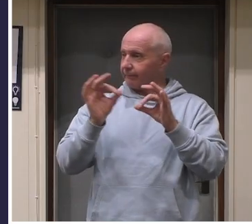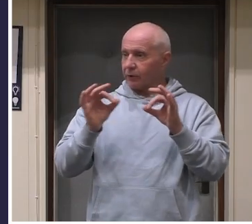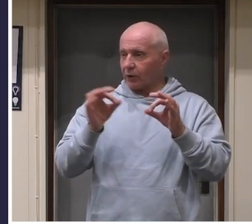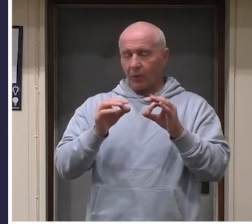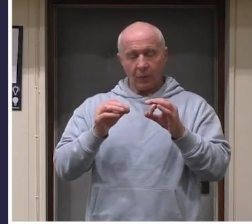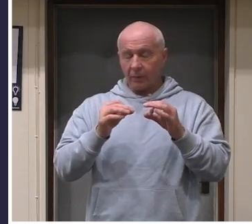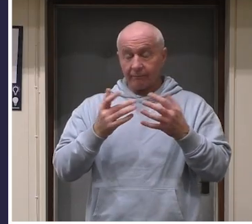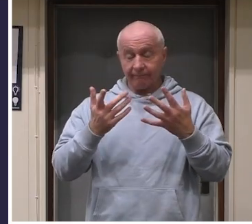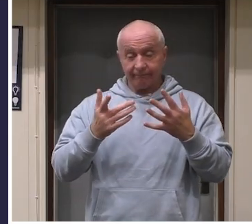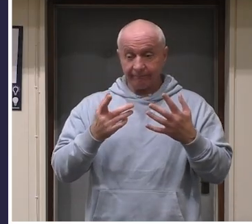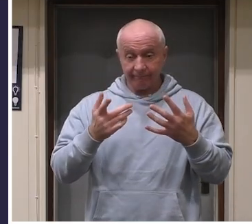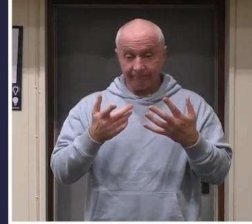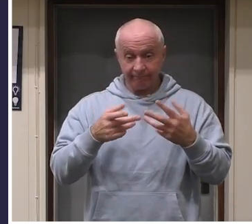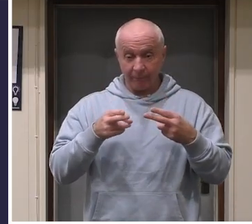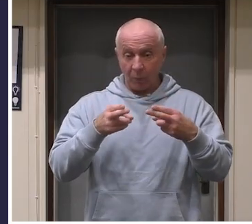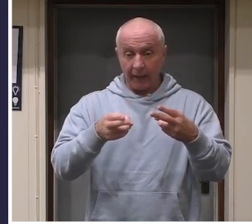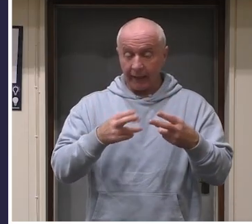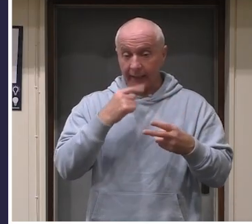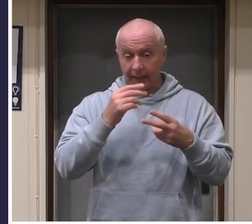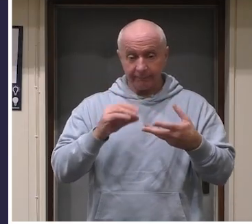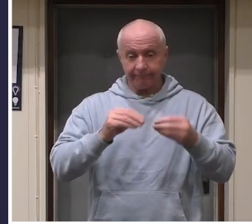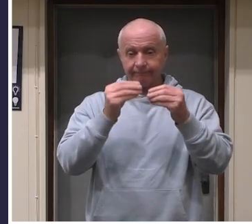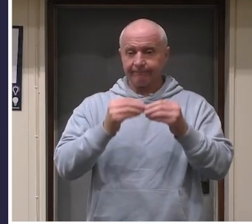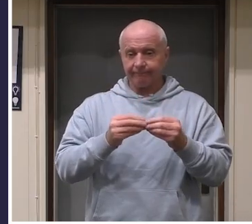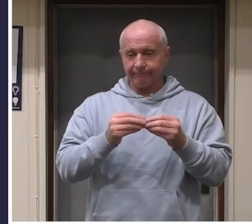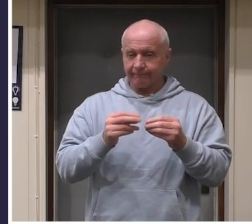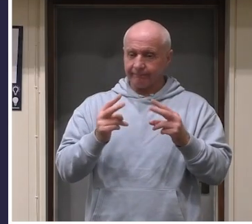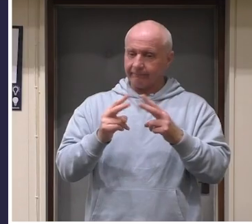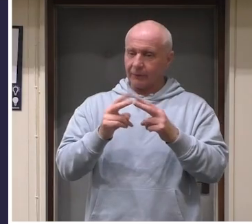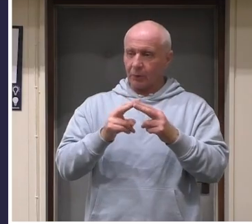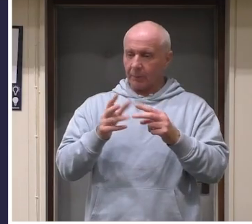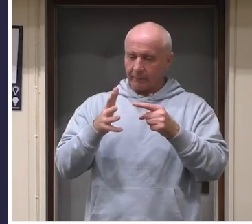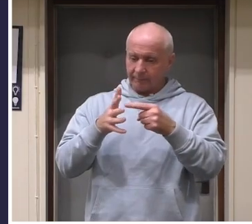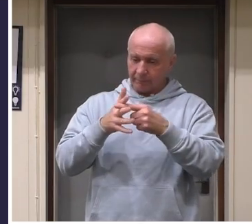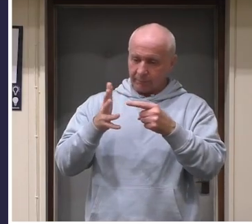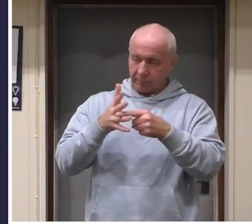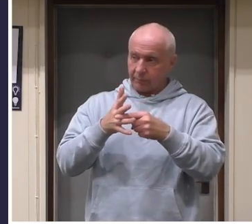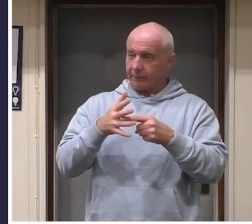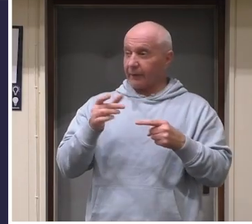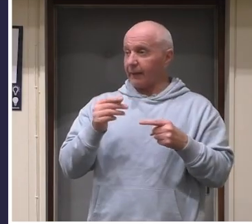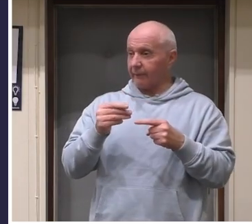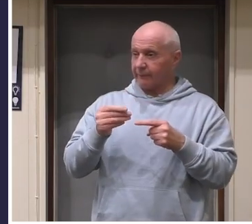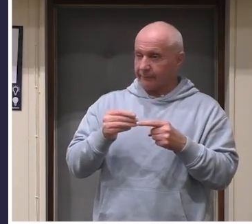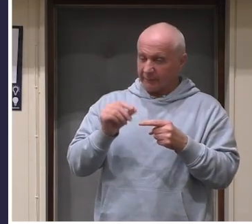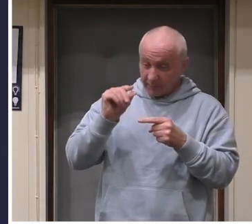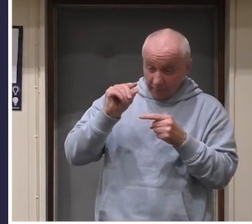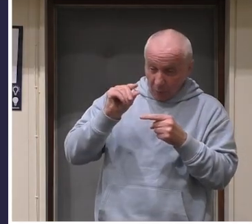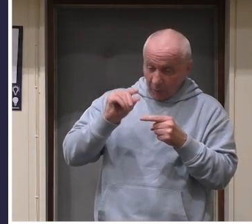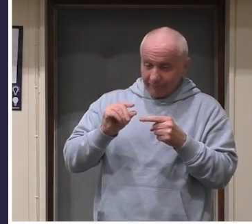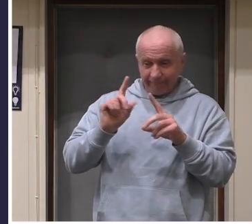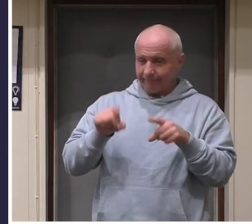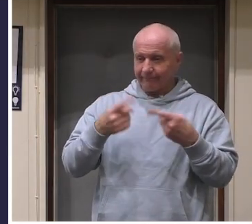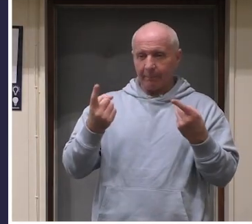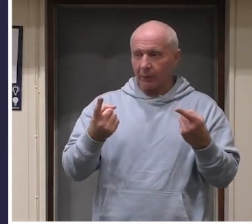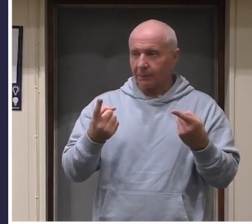physical way in which I can manufacture a double slit that has atomic, or actually smaller than atomic dimensions. It's just